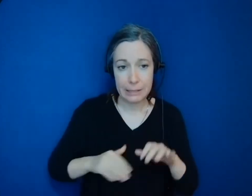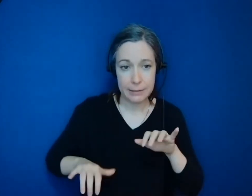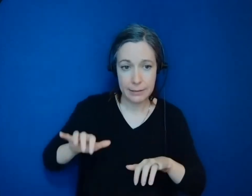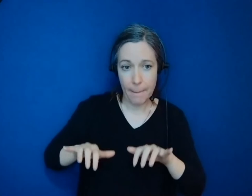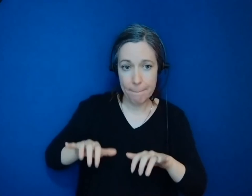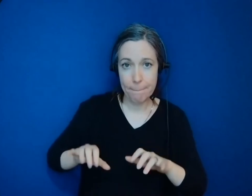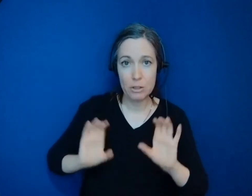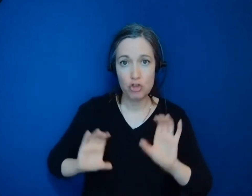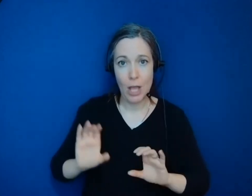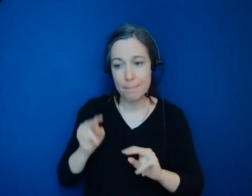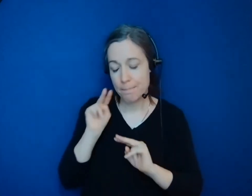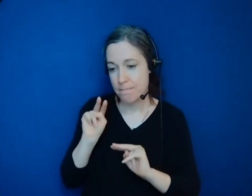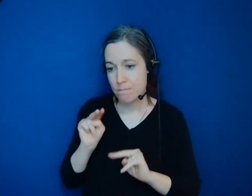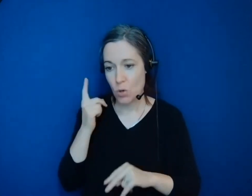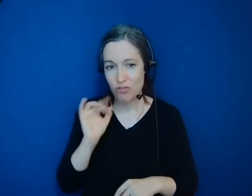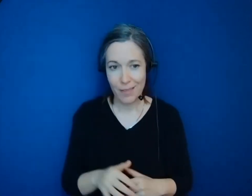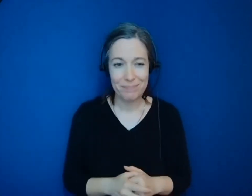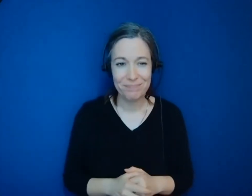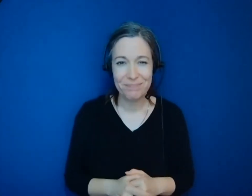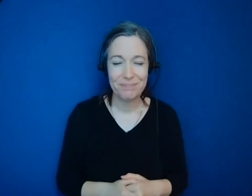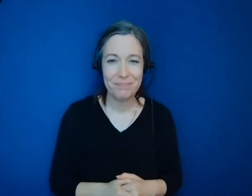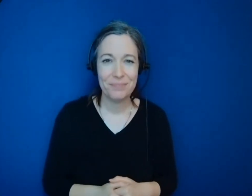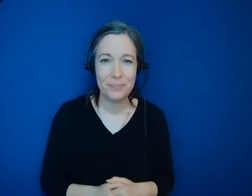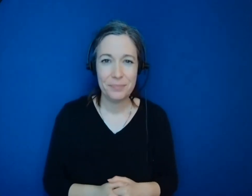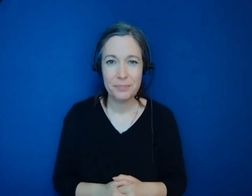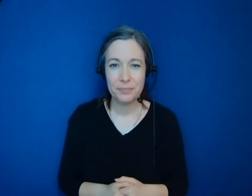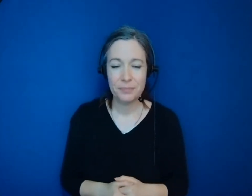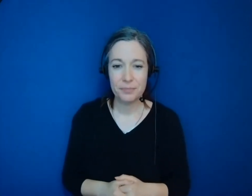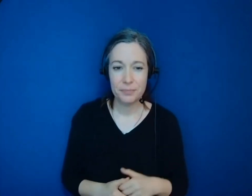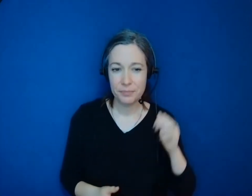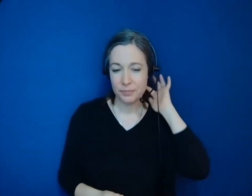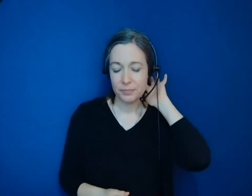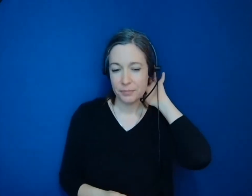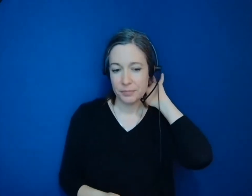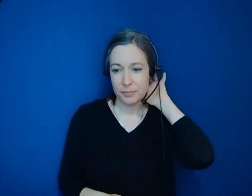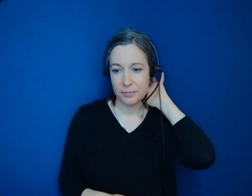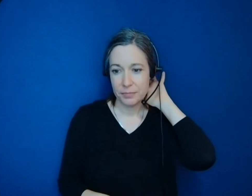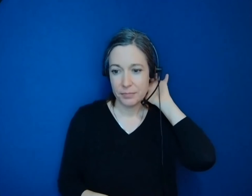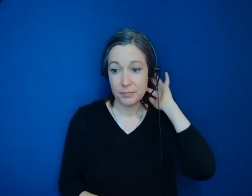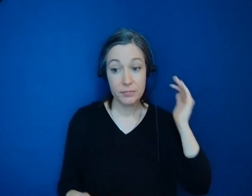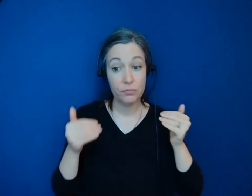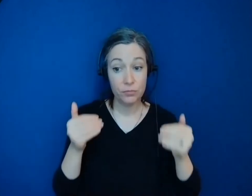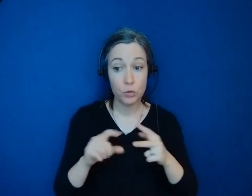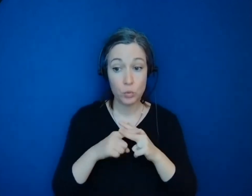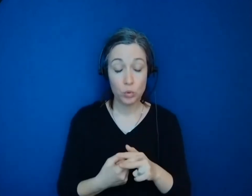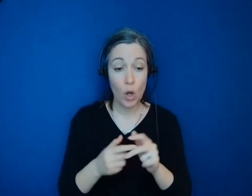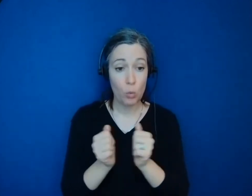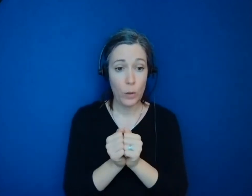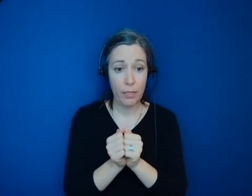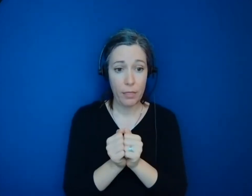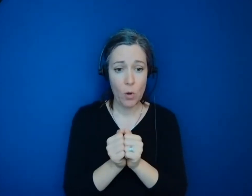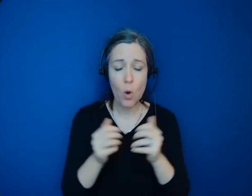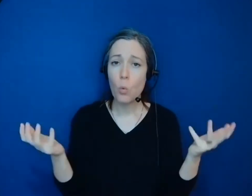and I'll make sure that I keep my eye on it and I can ask your questions for you. So let's start out with what has been